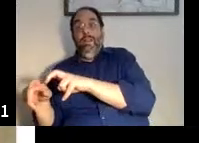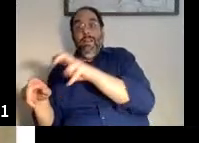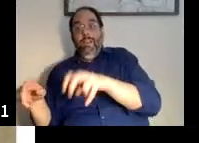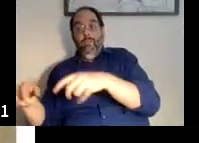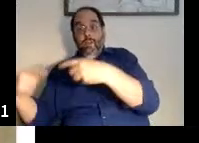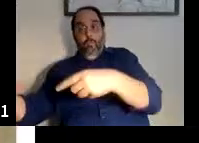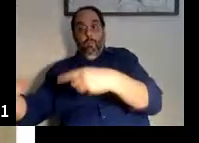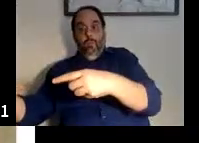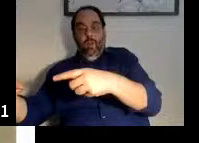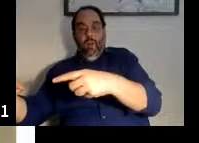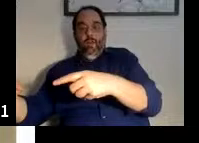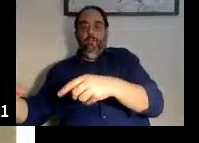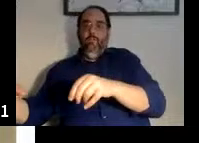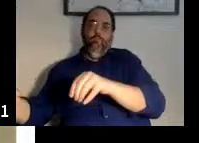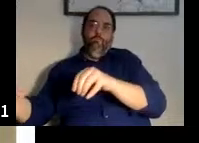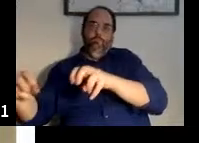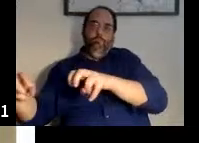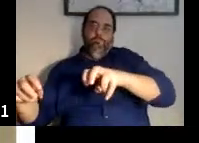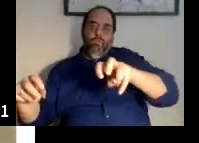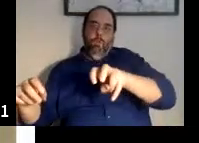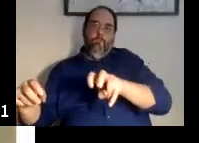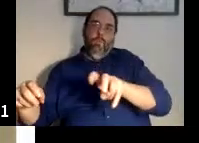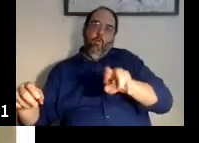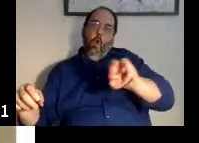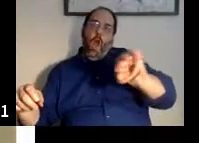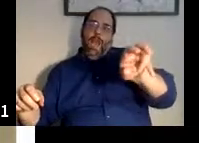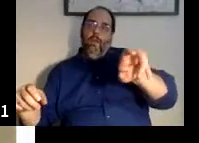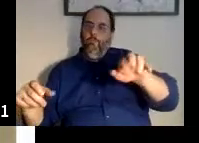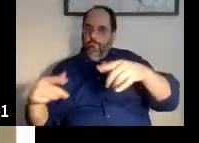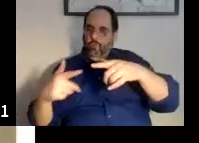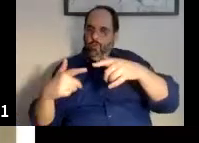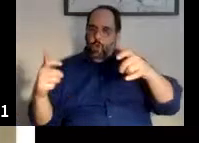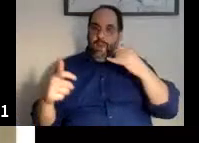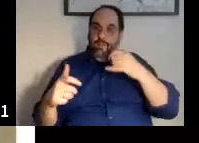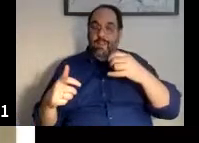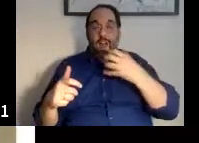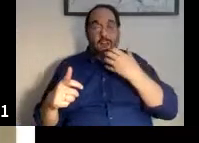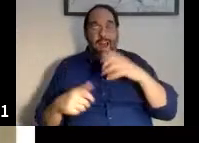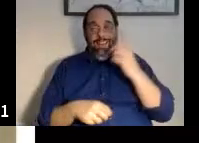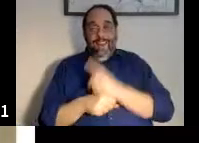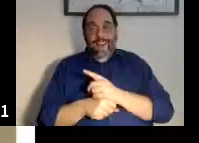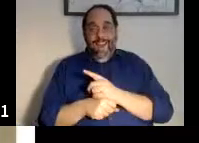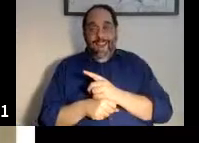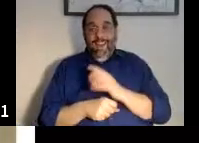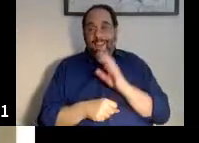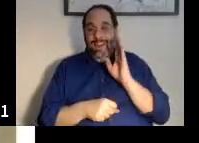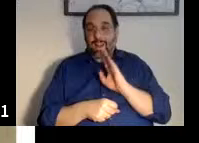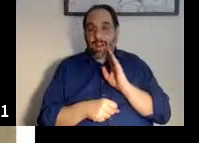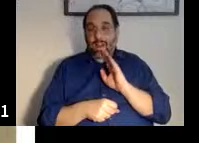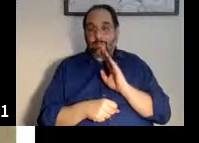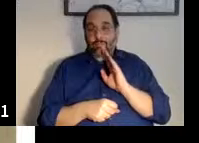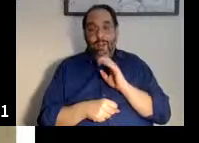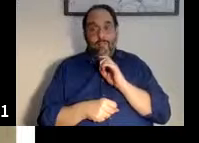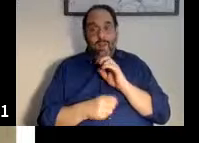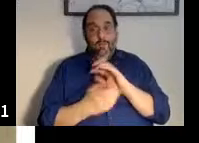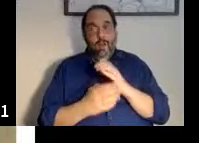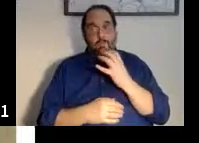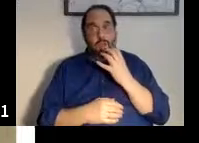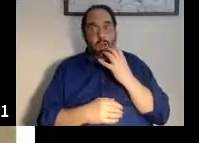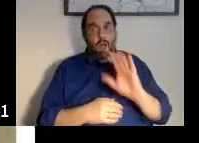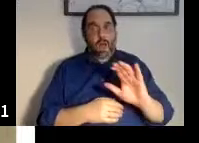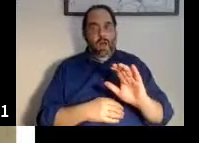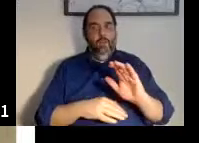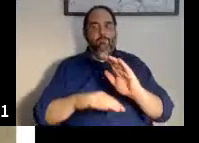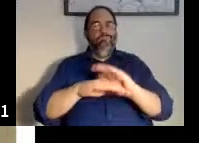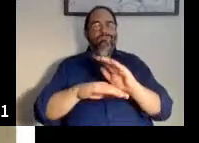crawling, scooting something up those stairs. Now listen, if it's a really hot day, that brown metal gets really hot. So you